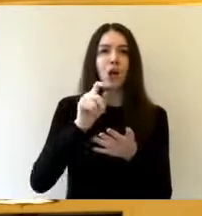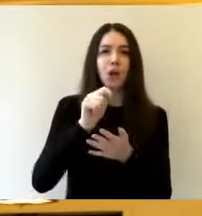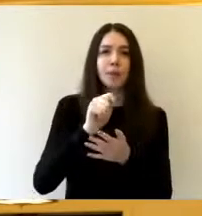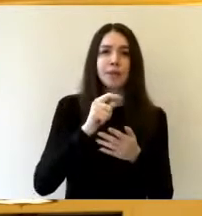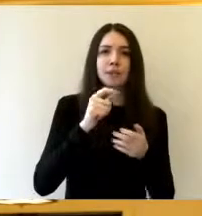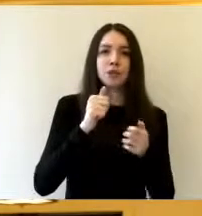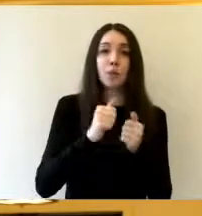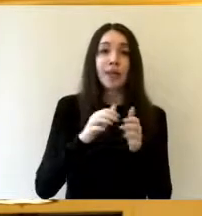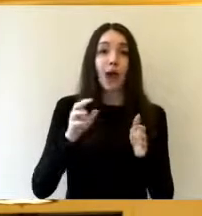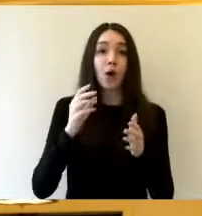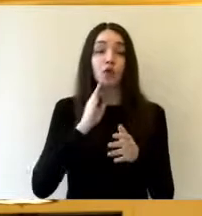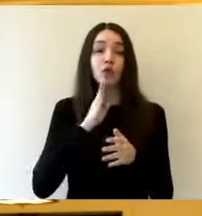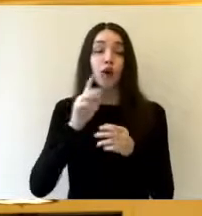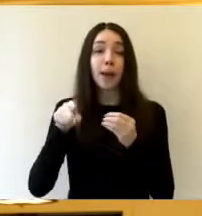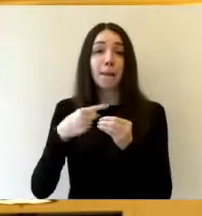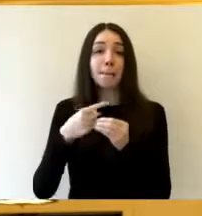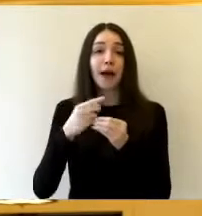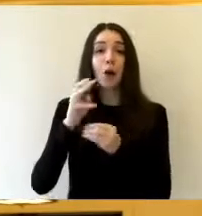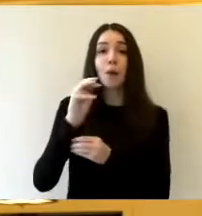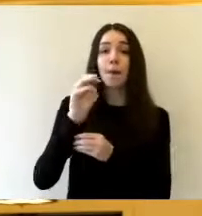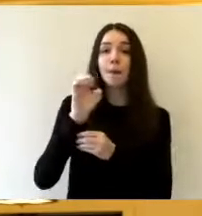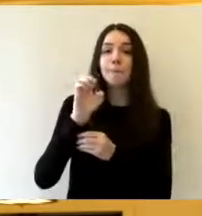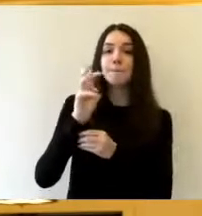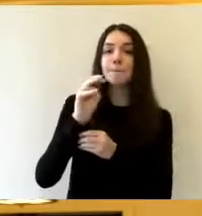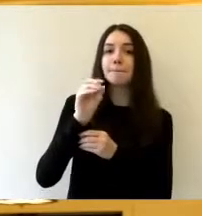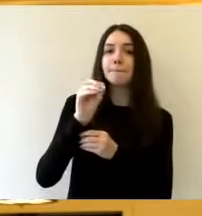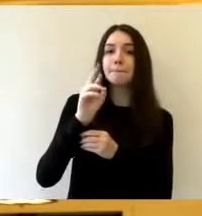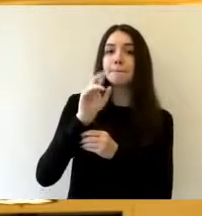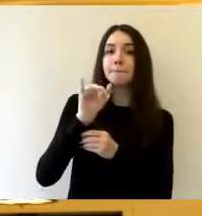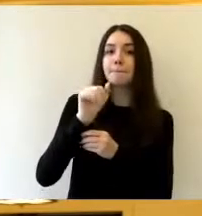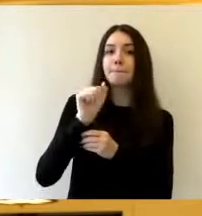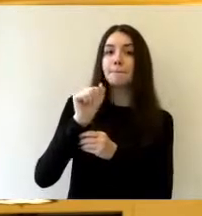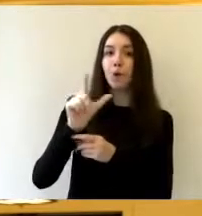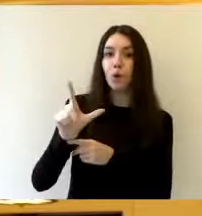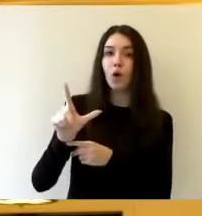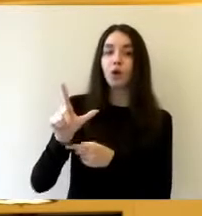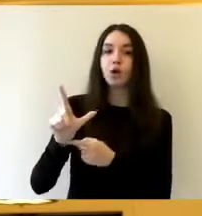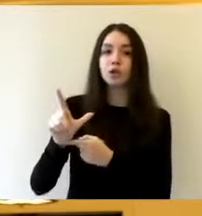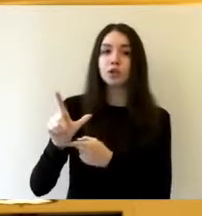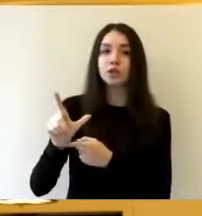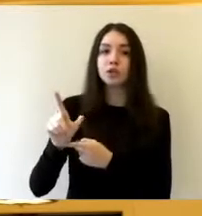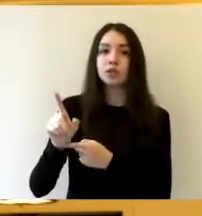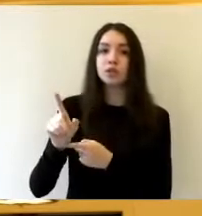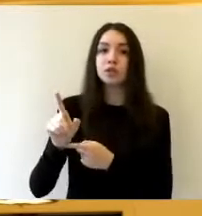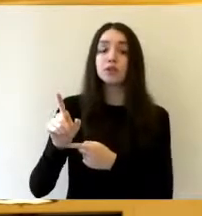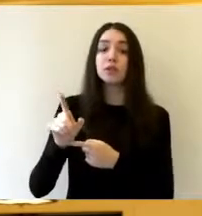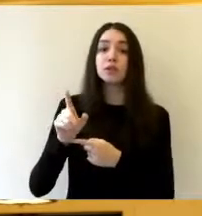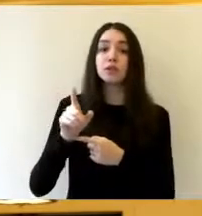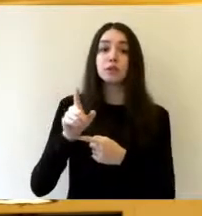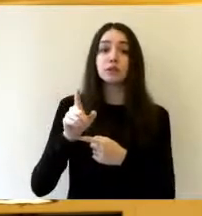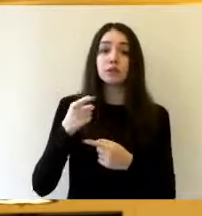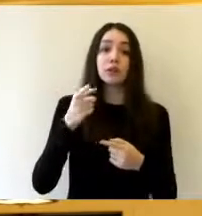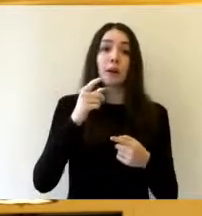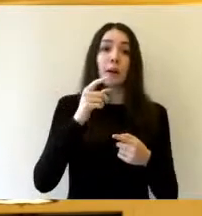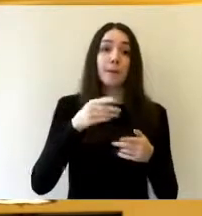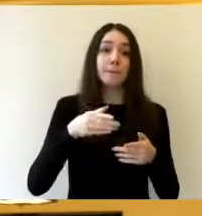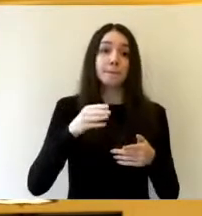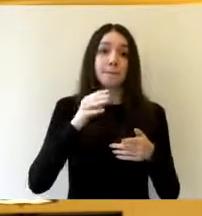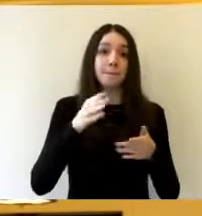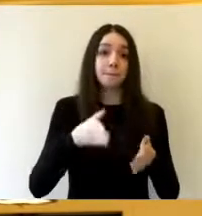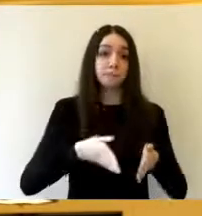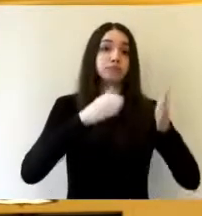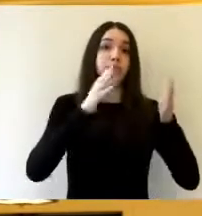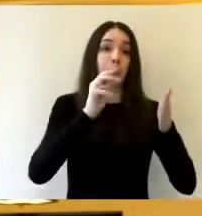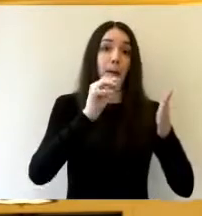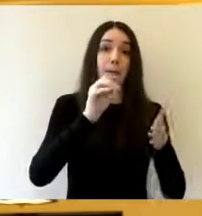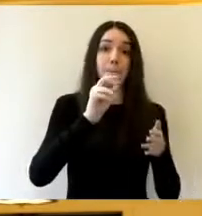of the matter is, many of the things we call monuments are in fact actually referred to as memorials, technically speaking. In fact, if